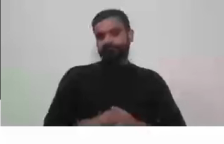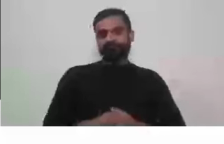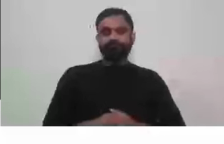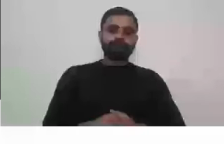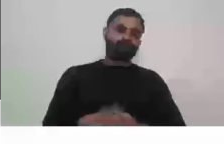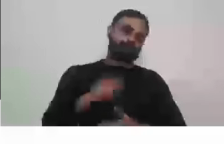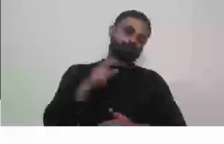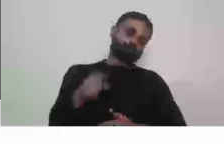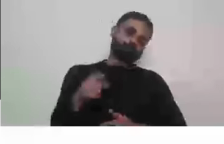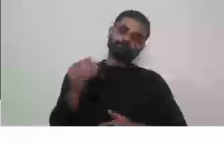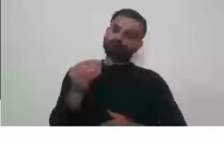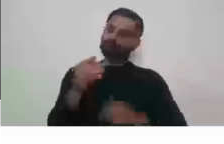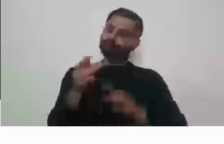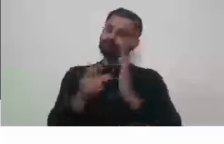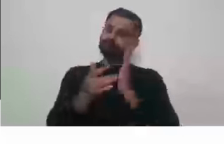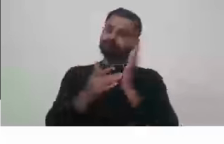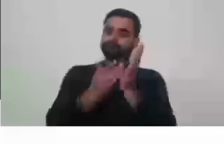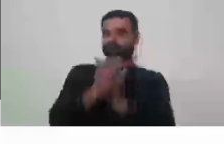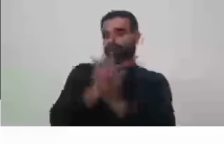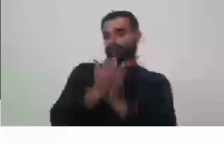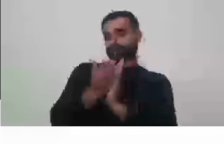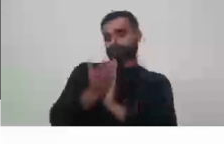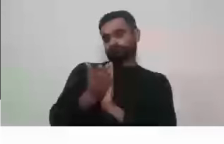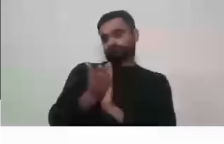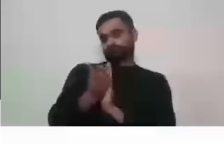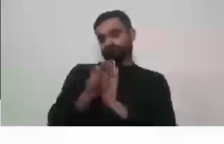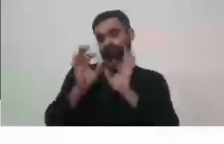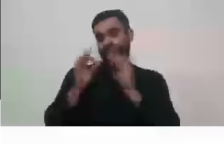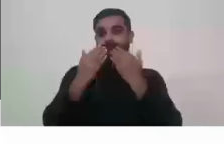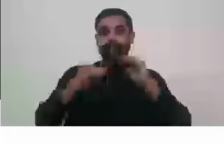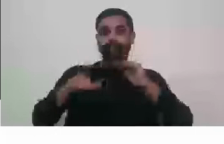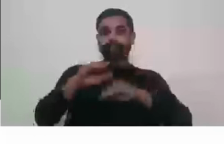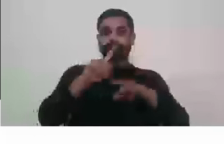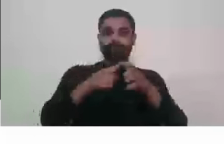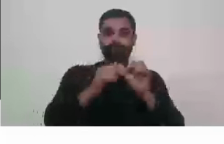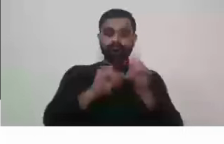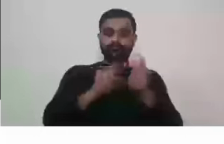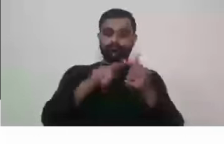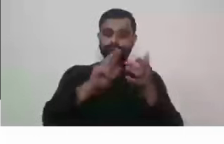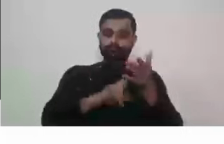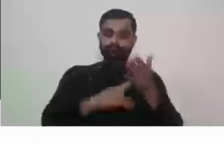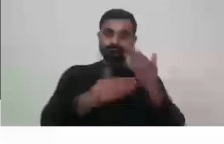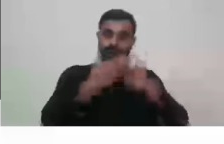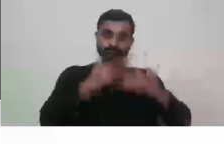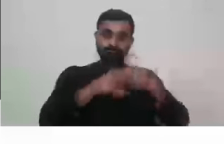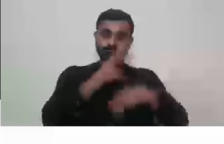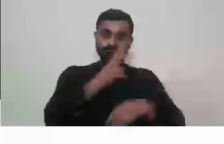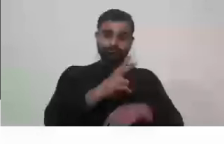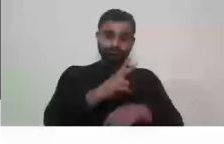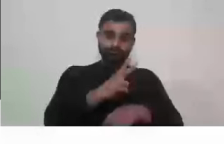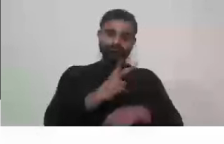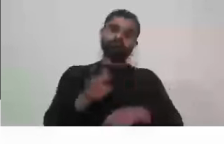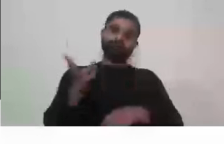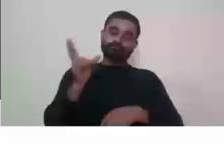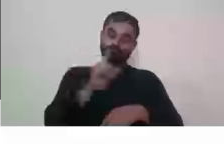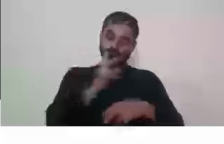There were some techniques my amazing tutor Jason told me, but okay, I can just tell one of